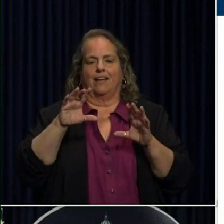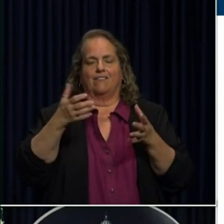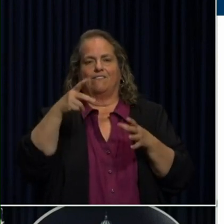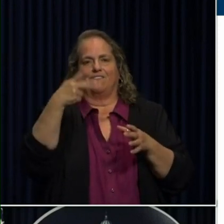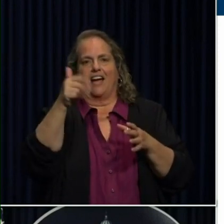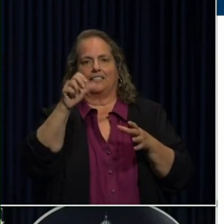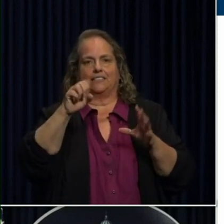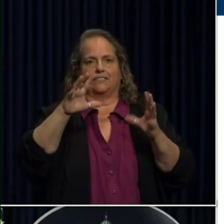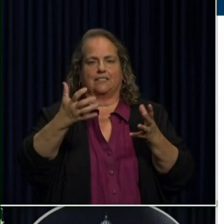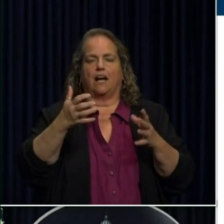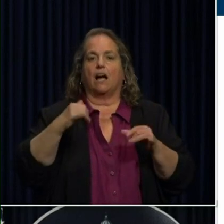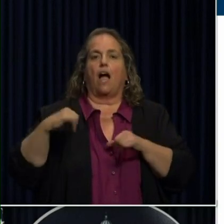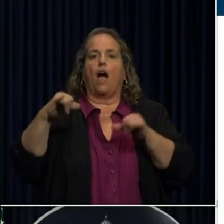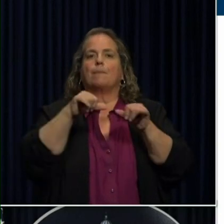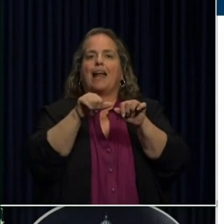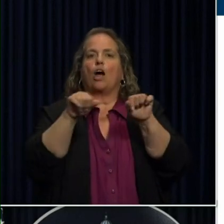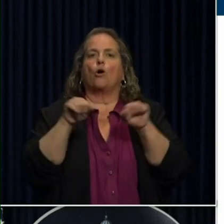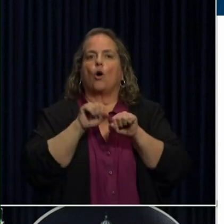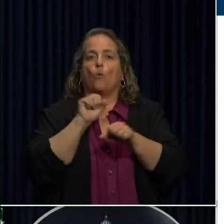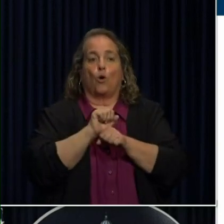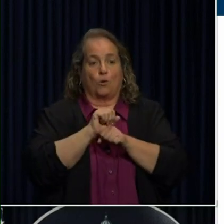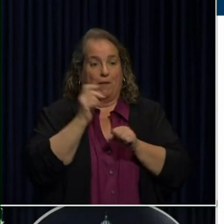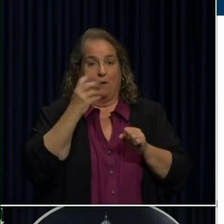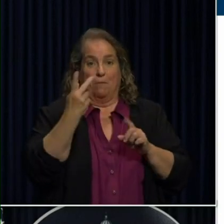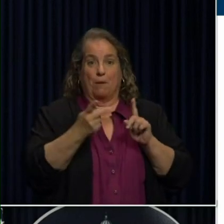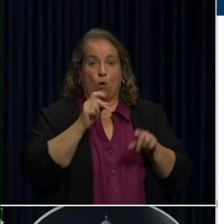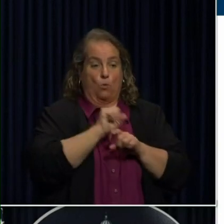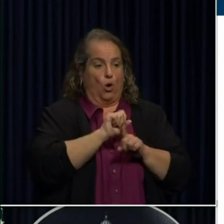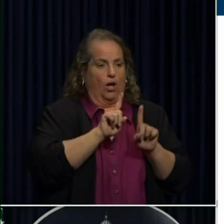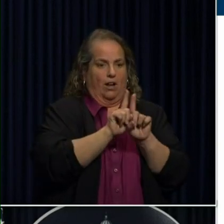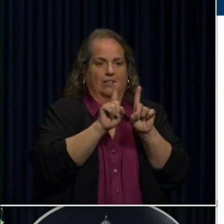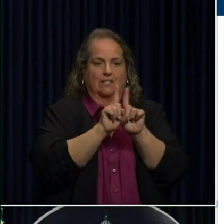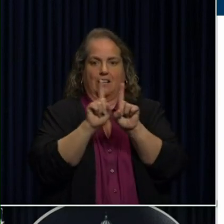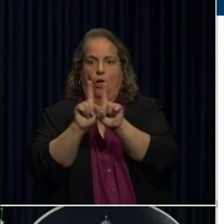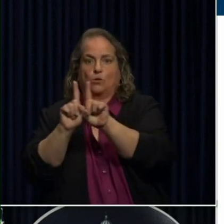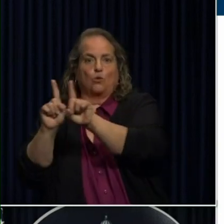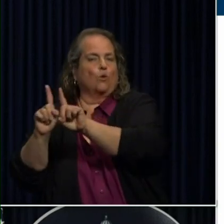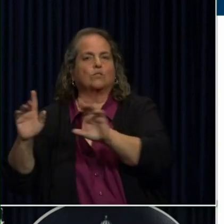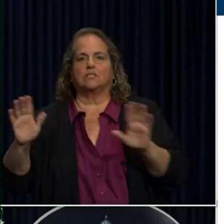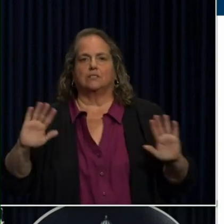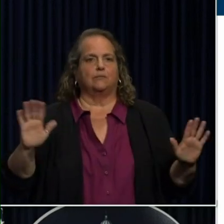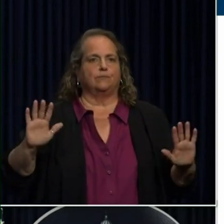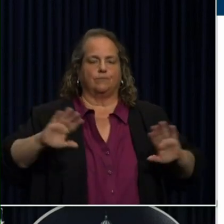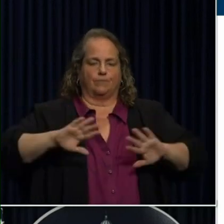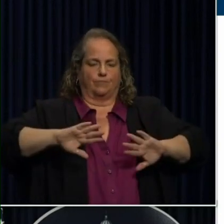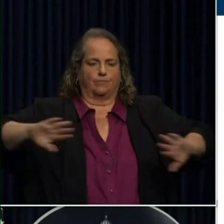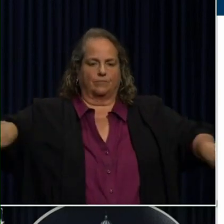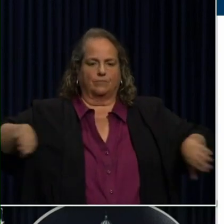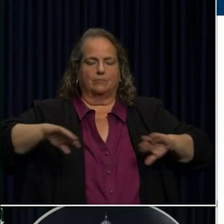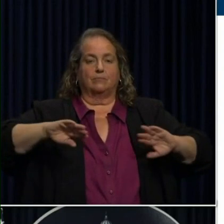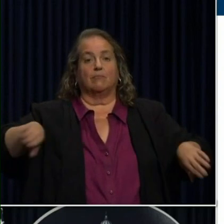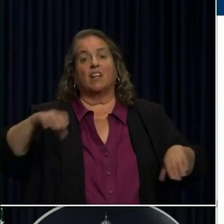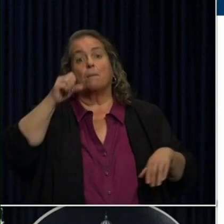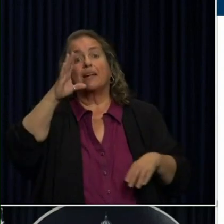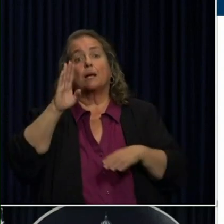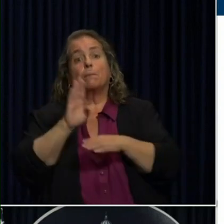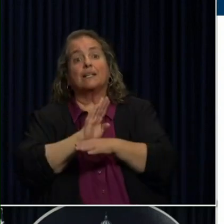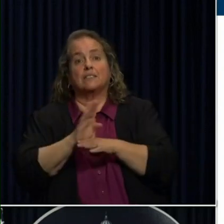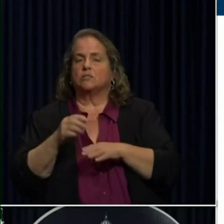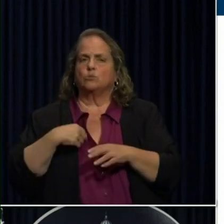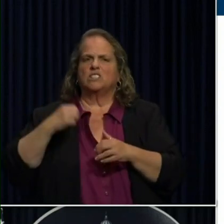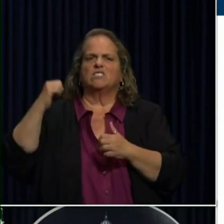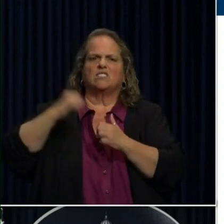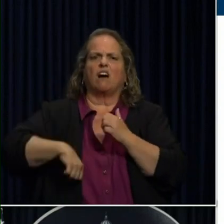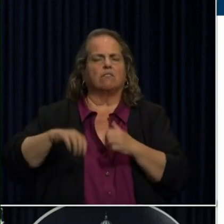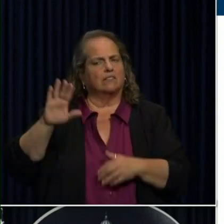in work. And we've seen this a little with some of our essential businesses that are open, and we've been tough on them to obey the guidelines.